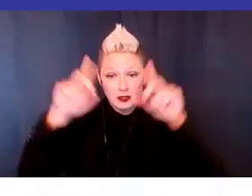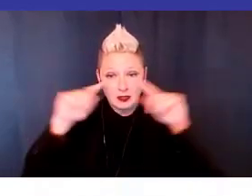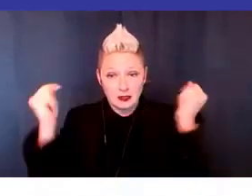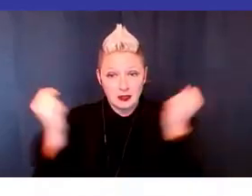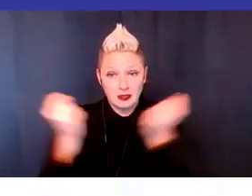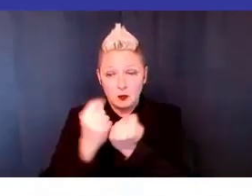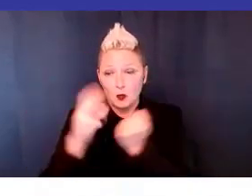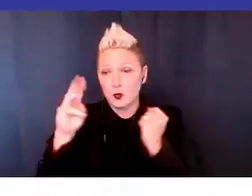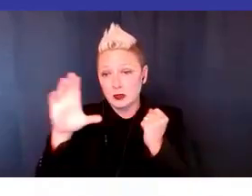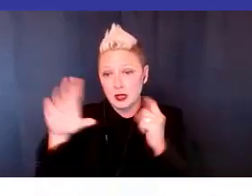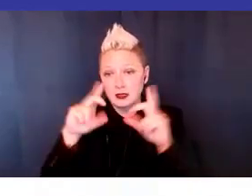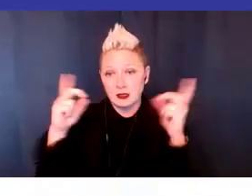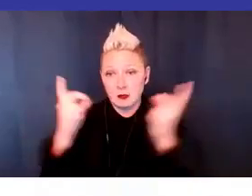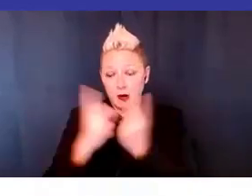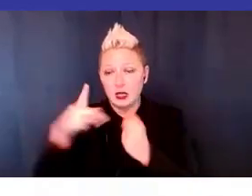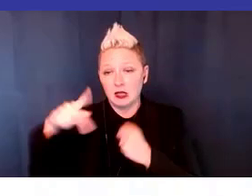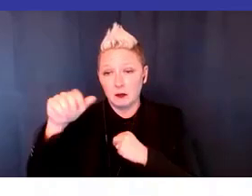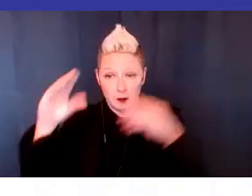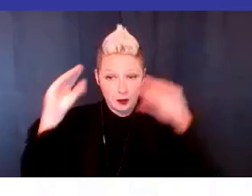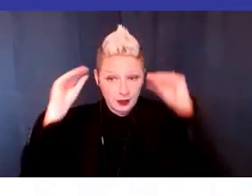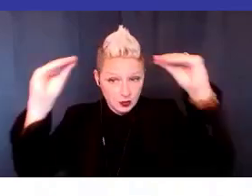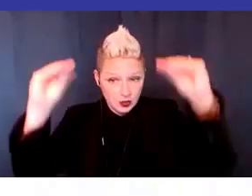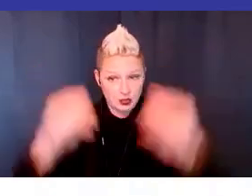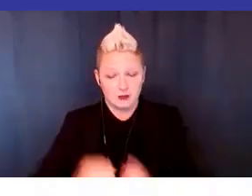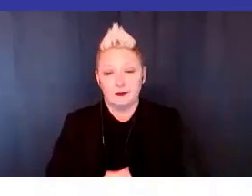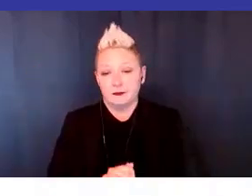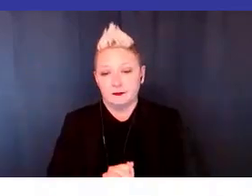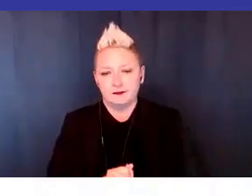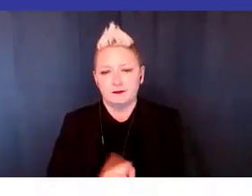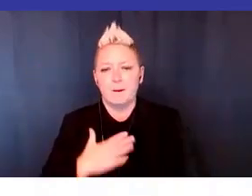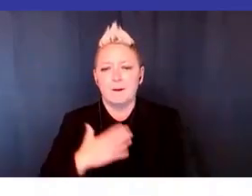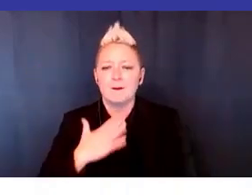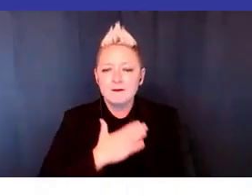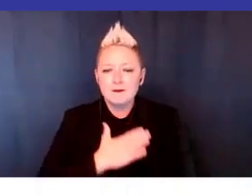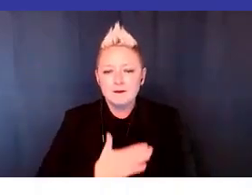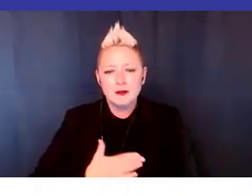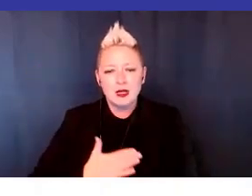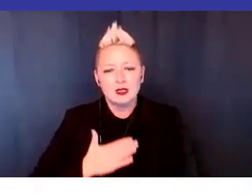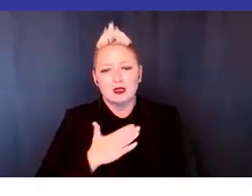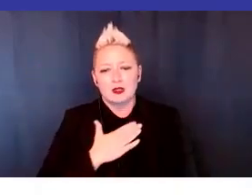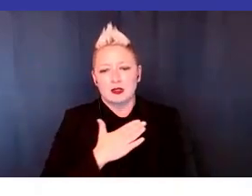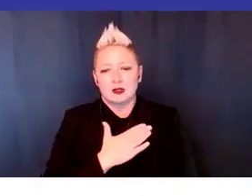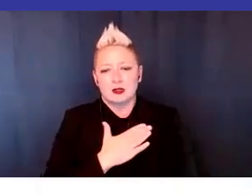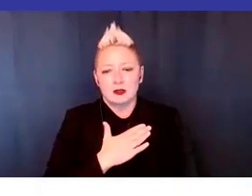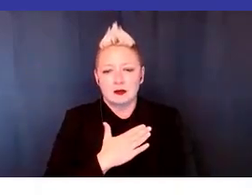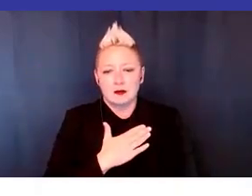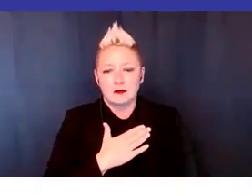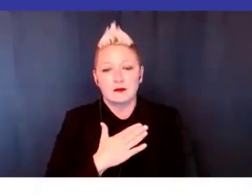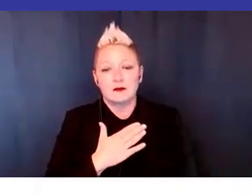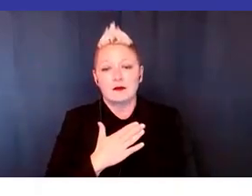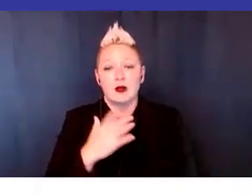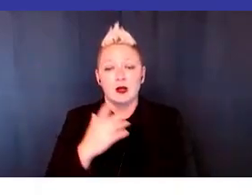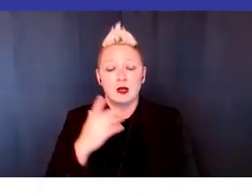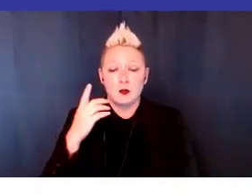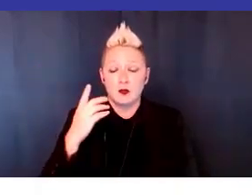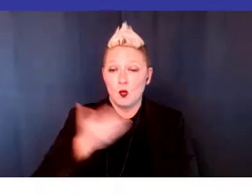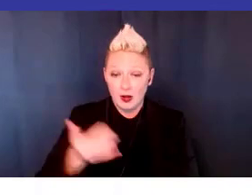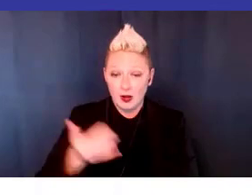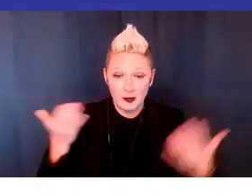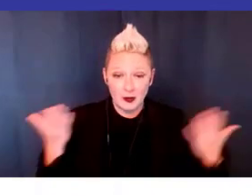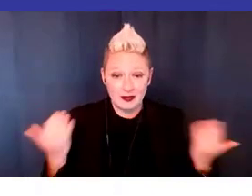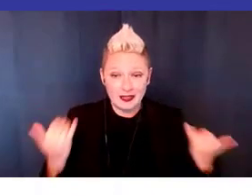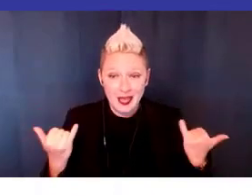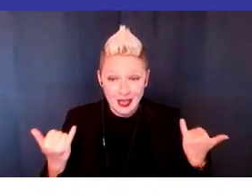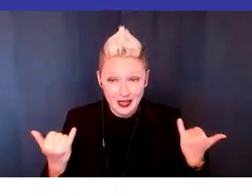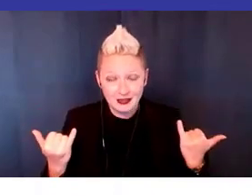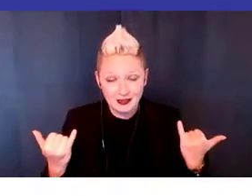Wisconsin Department of Public Instruction. It's my great pleasure to welcome you here today to our